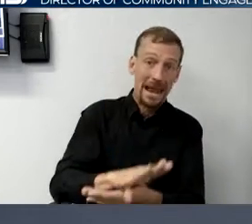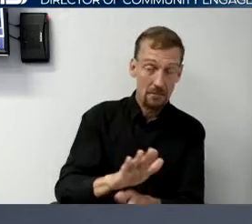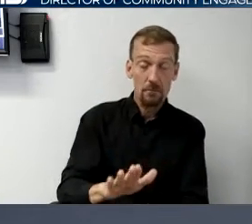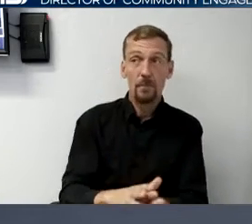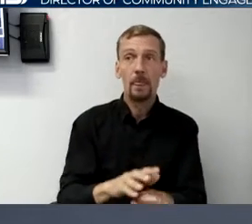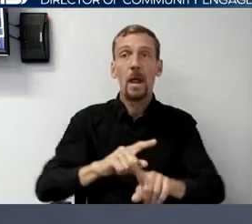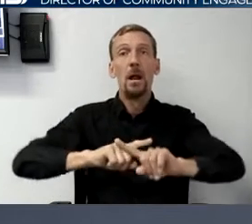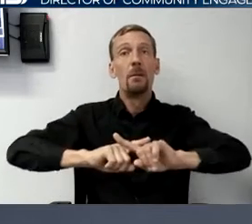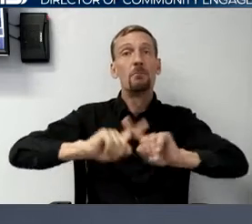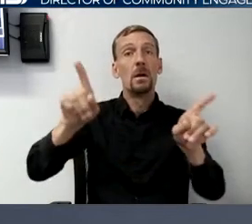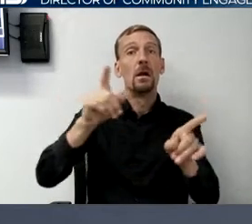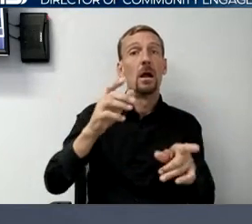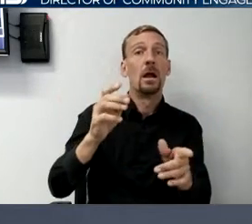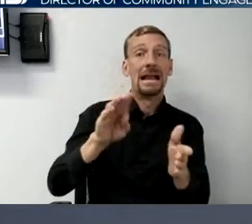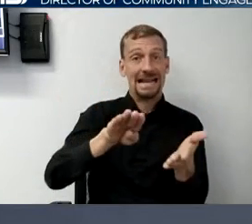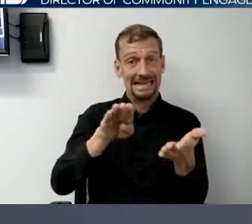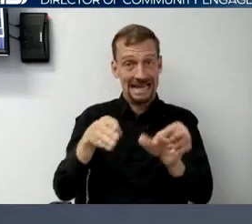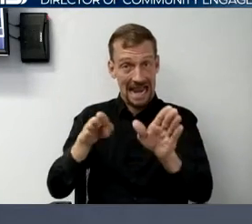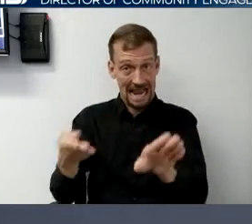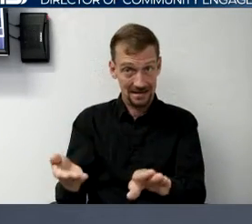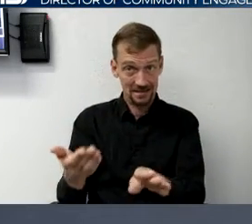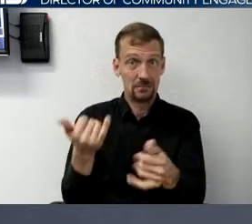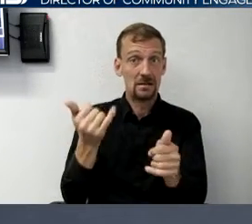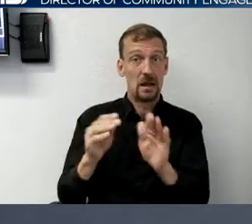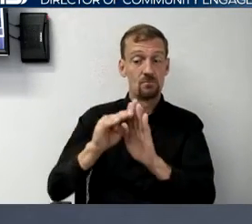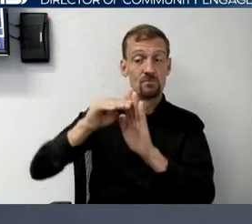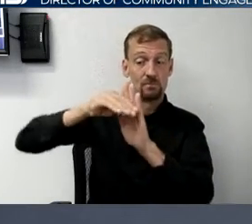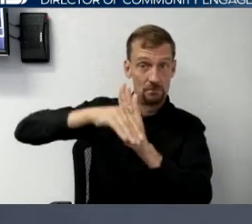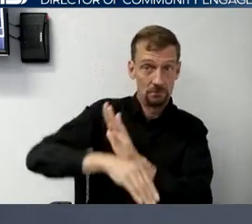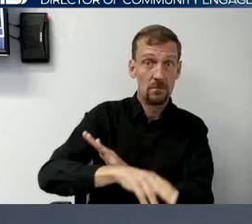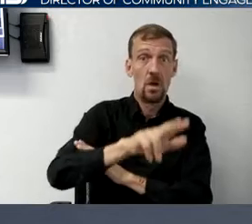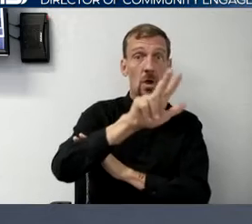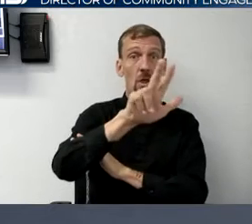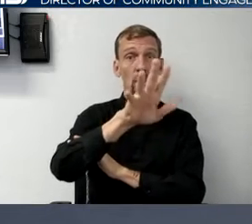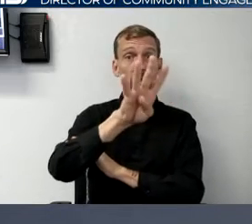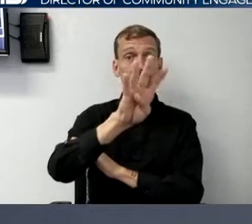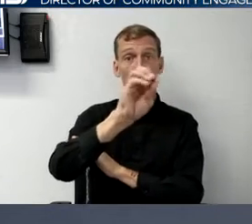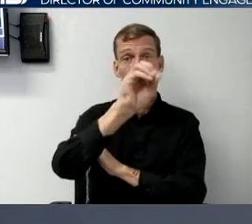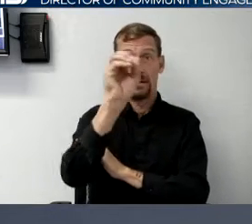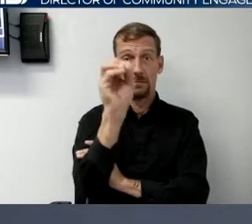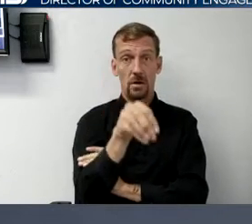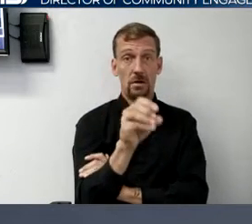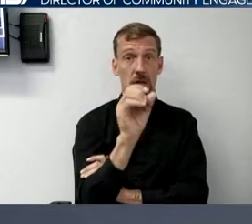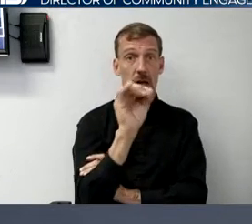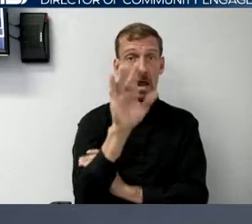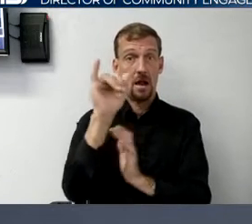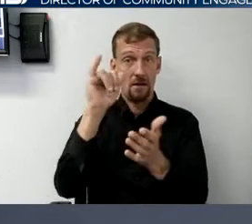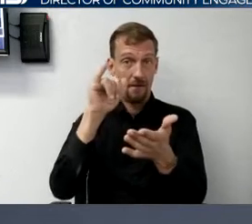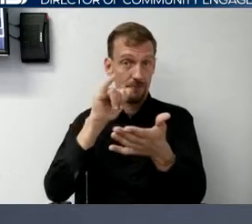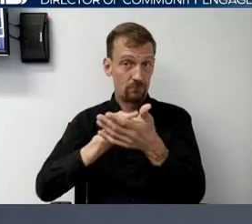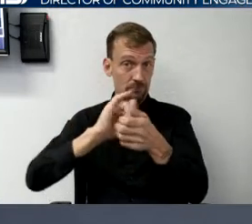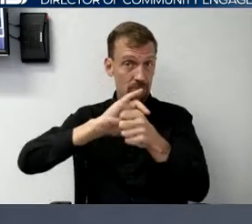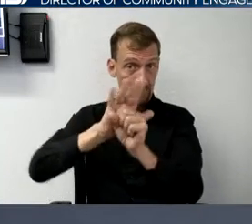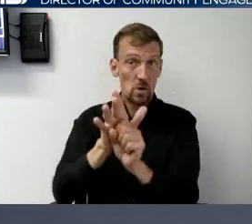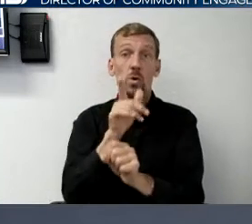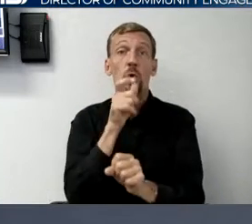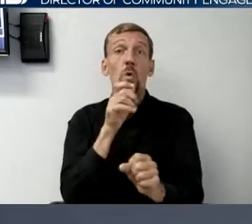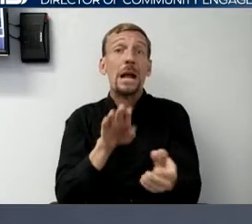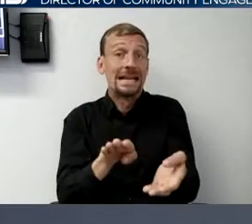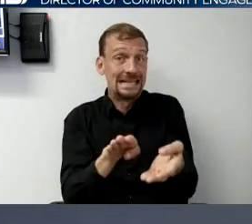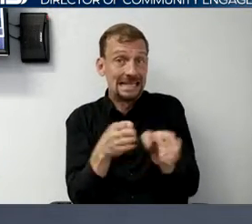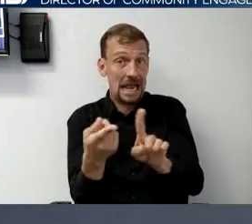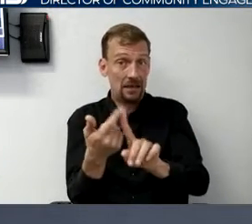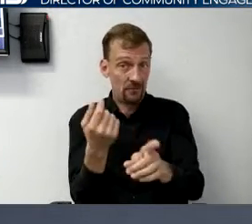declining. Back in April, 34% of our COVID hospital admissions were passing away from